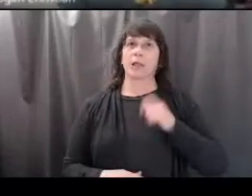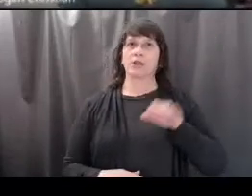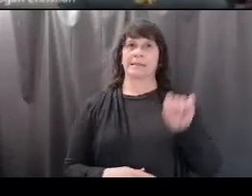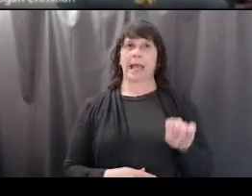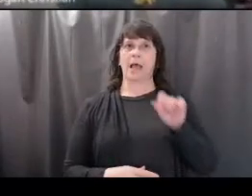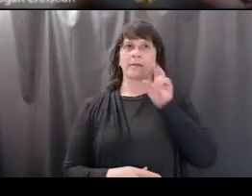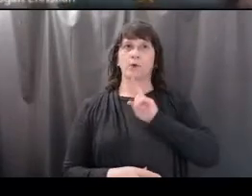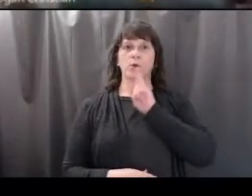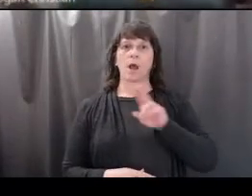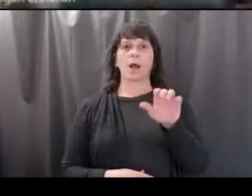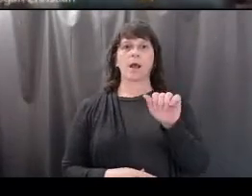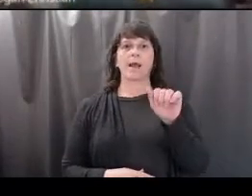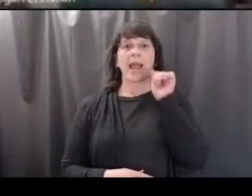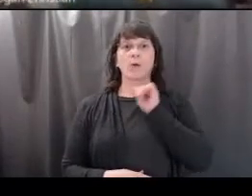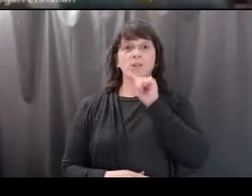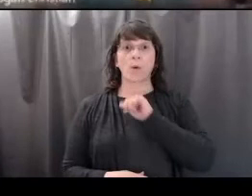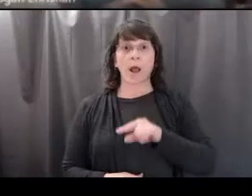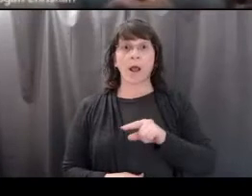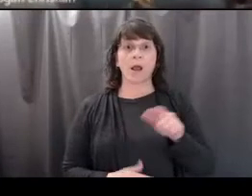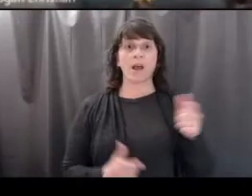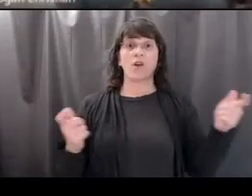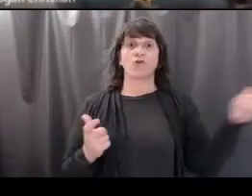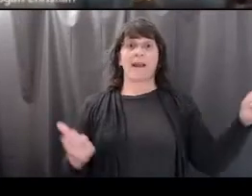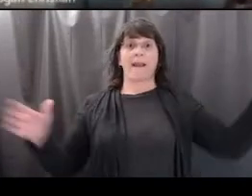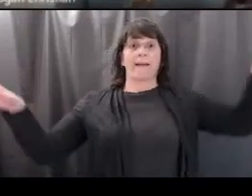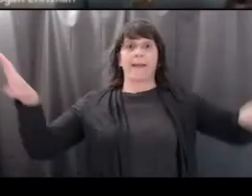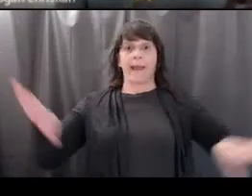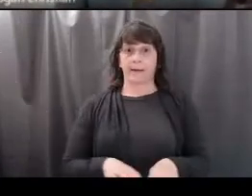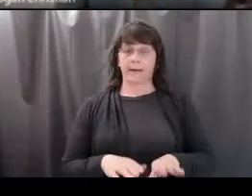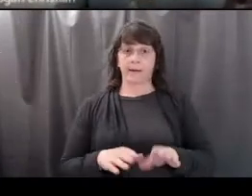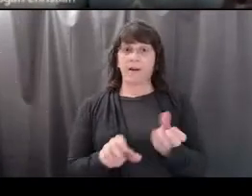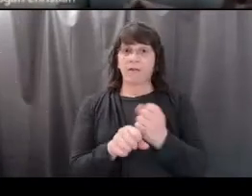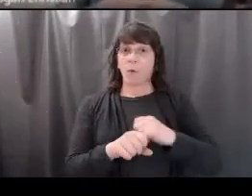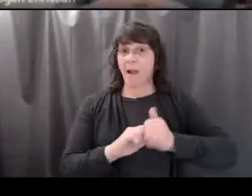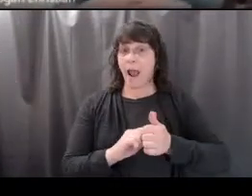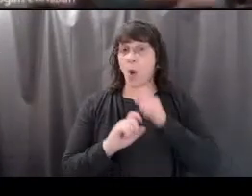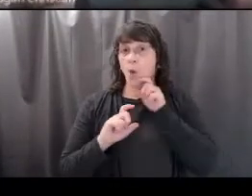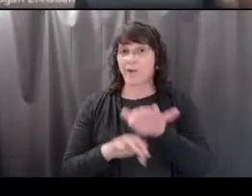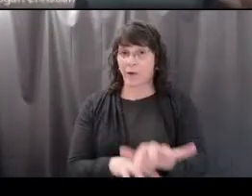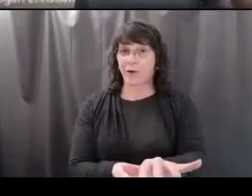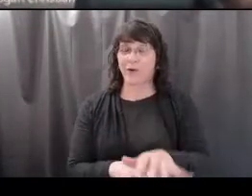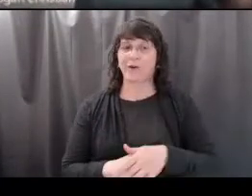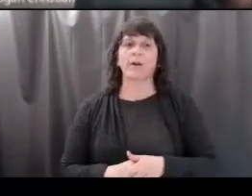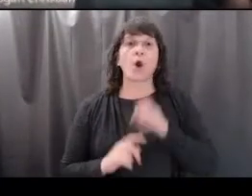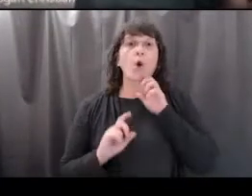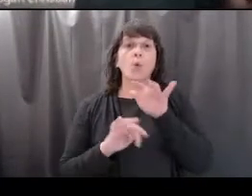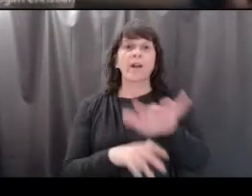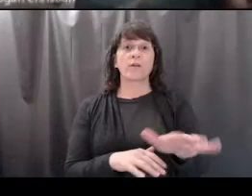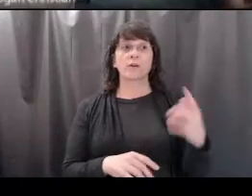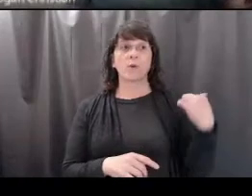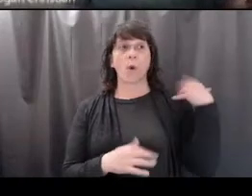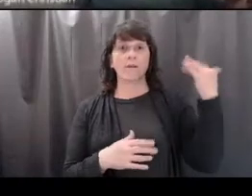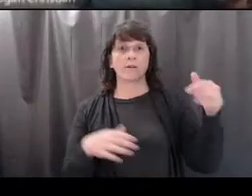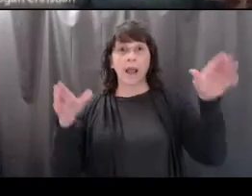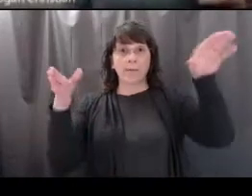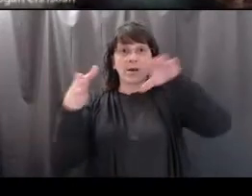in Arizona is the Grand Canyon, which was formed by a river. Rivers over time can cut down